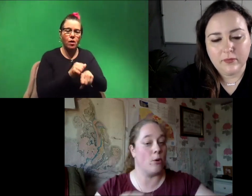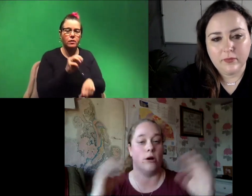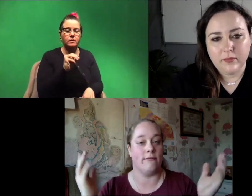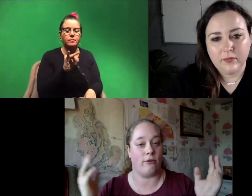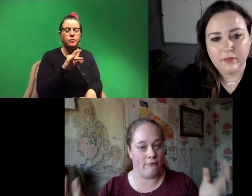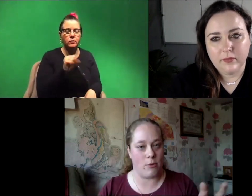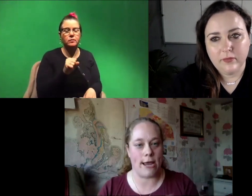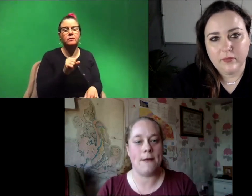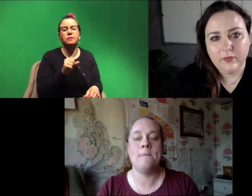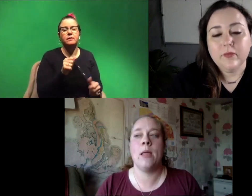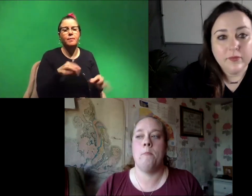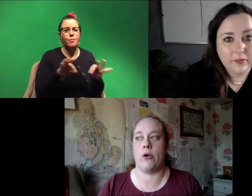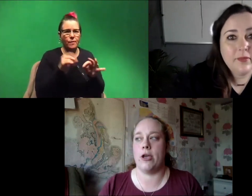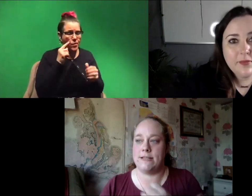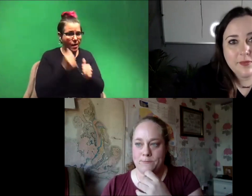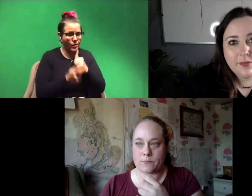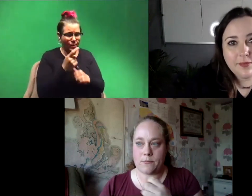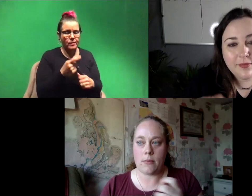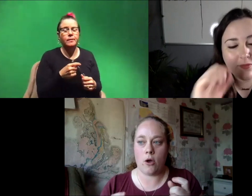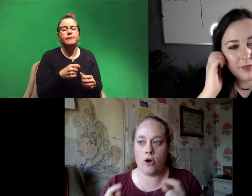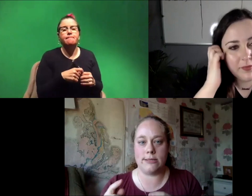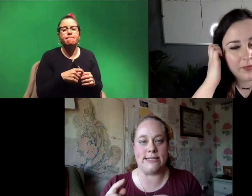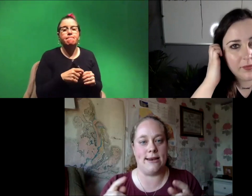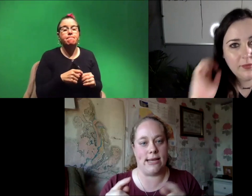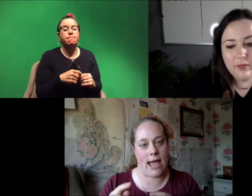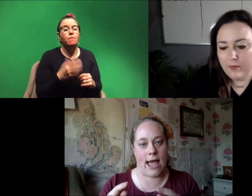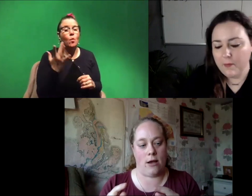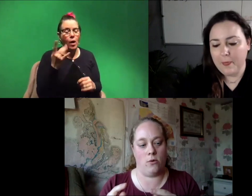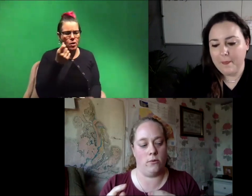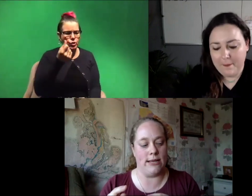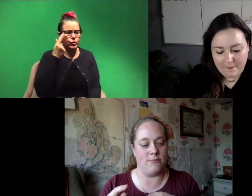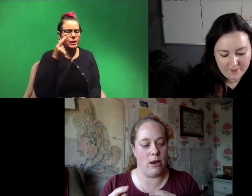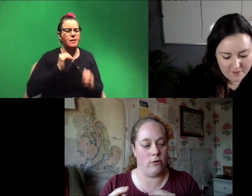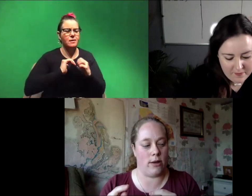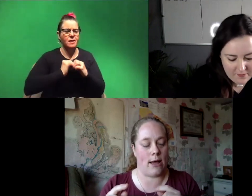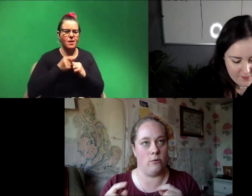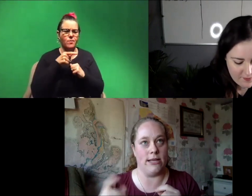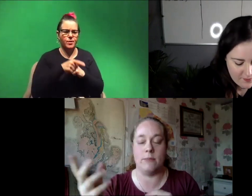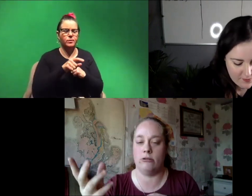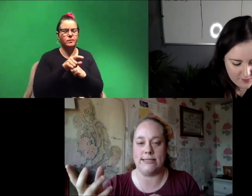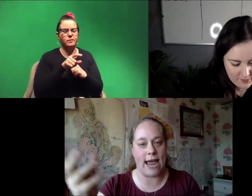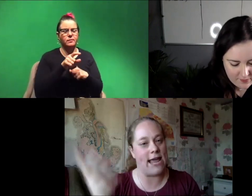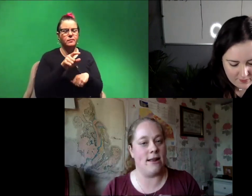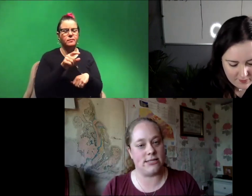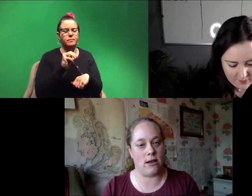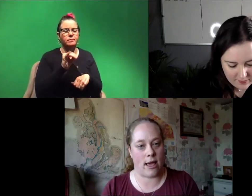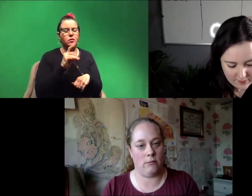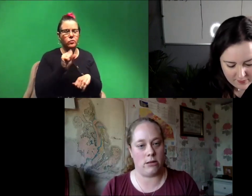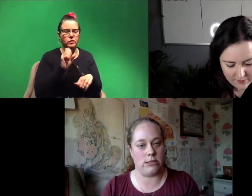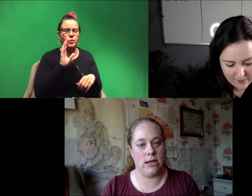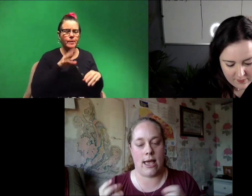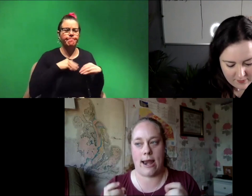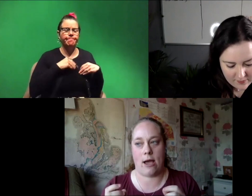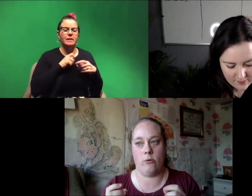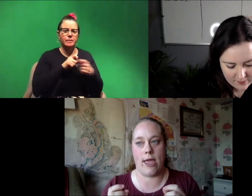is important for everybody, because understanding how these minerals take in certain